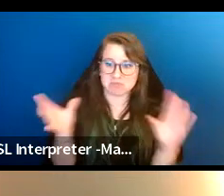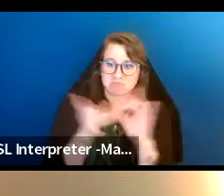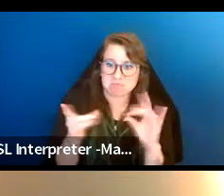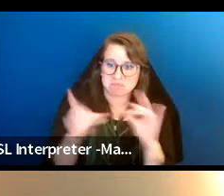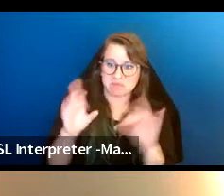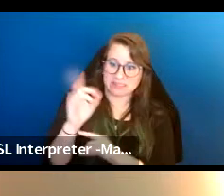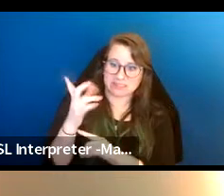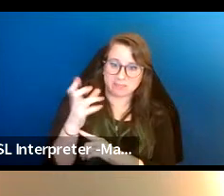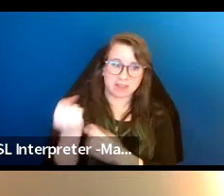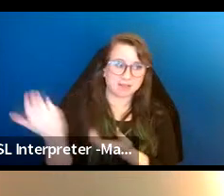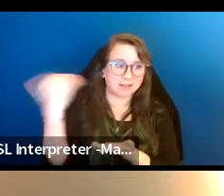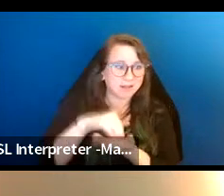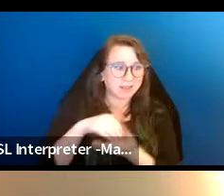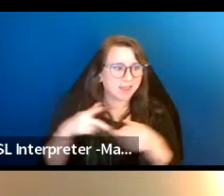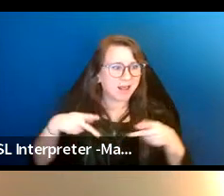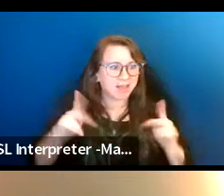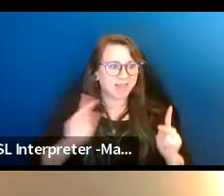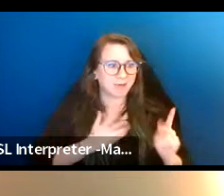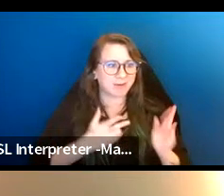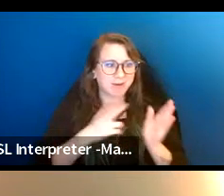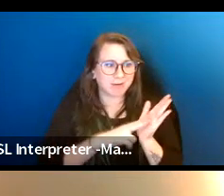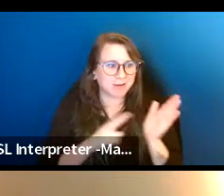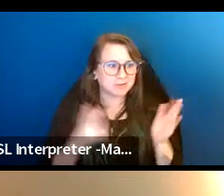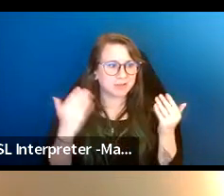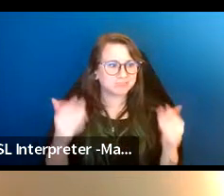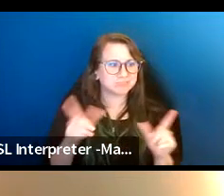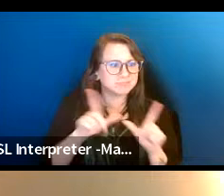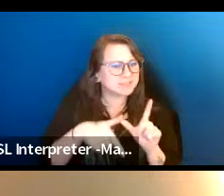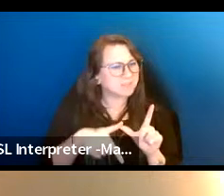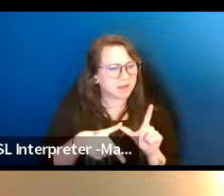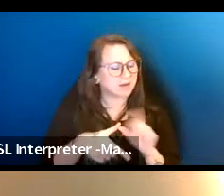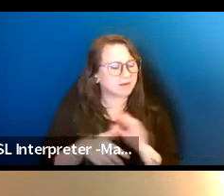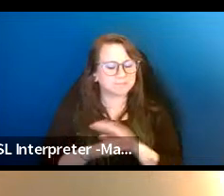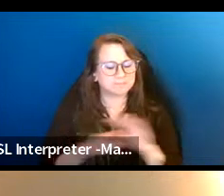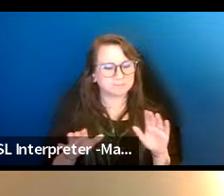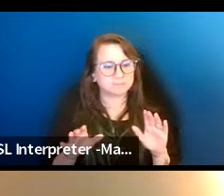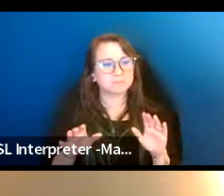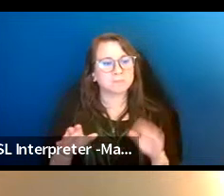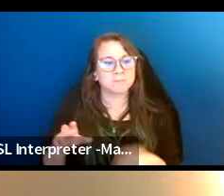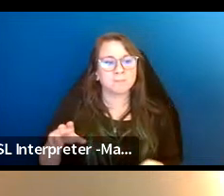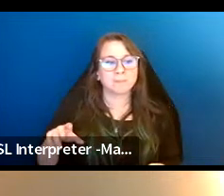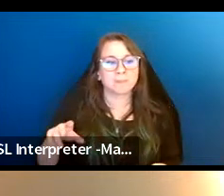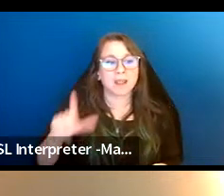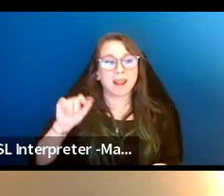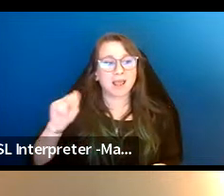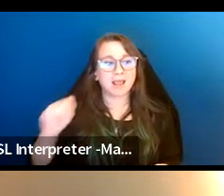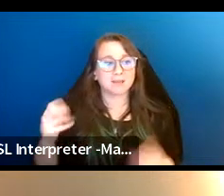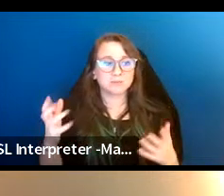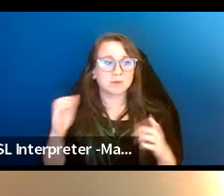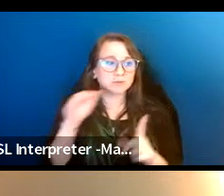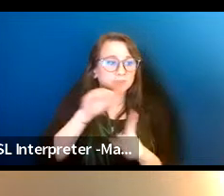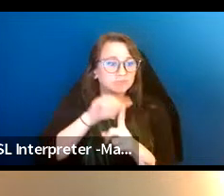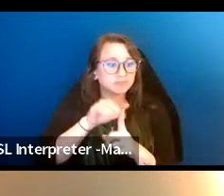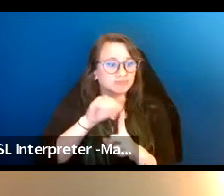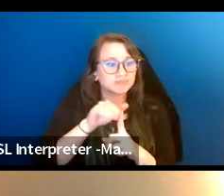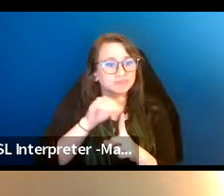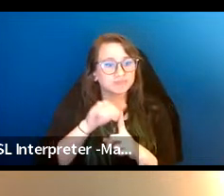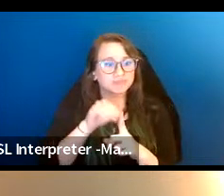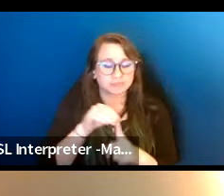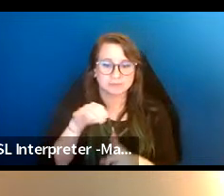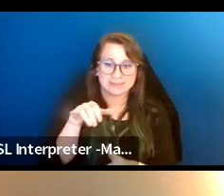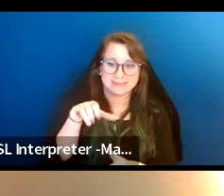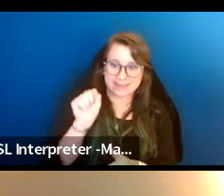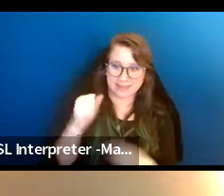once again allowing our contract to expire, right? President Polk's Lines would like to remind everyone that, yes, there